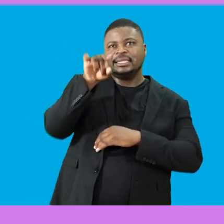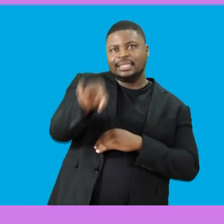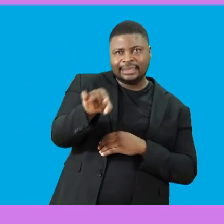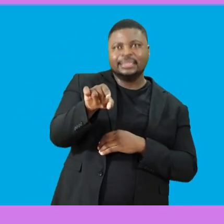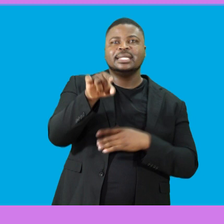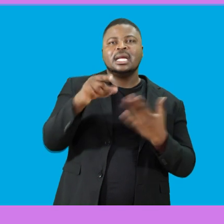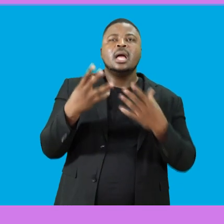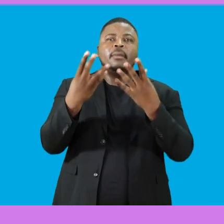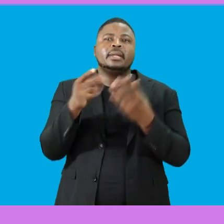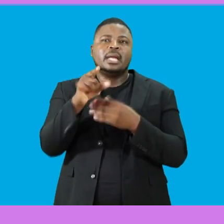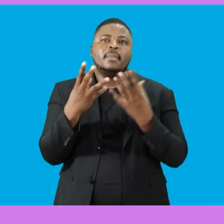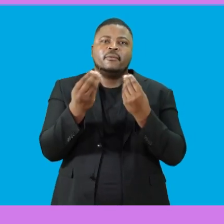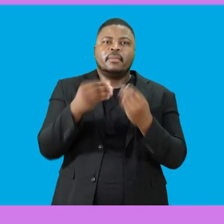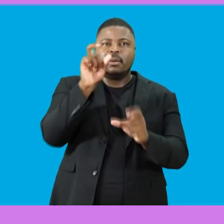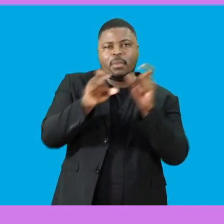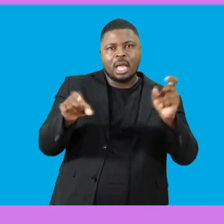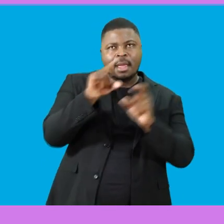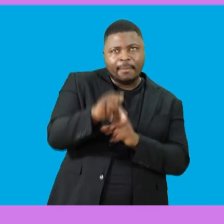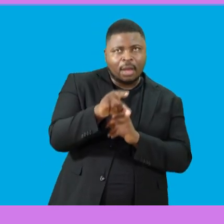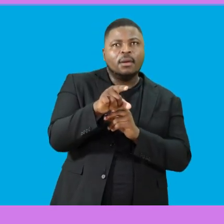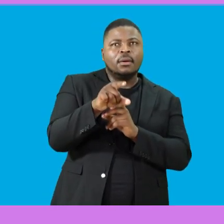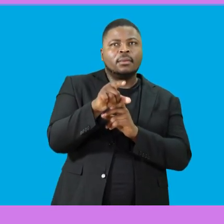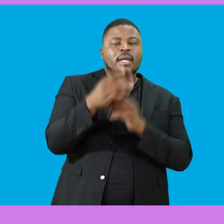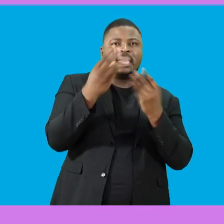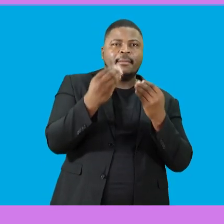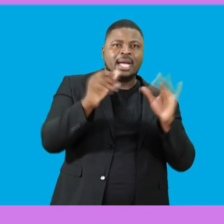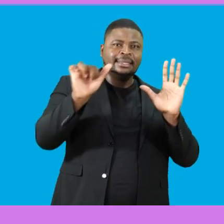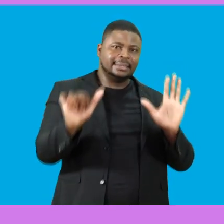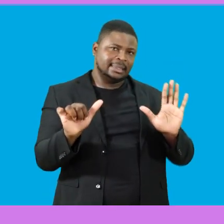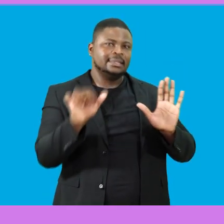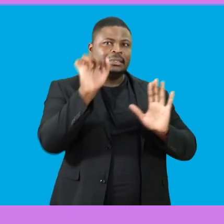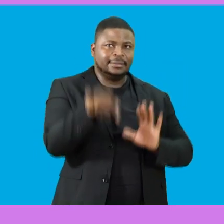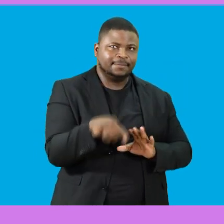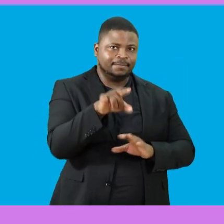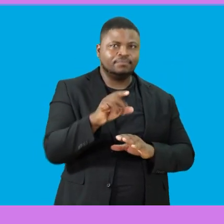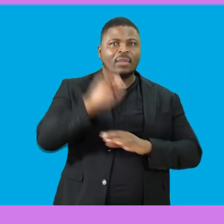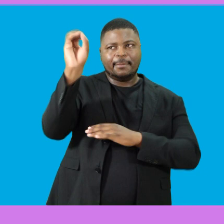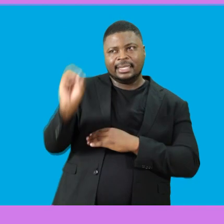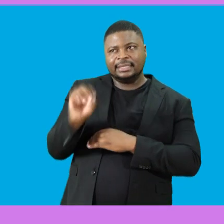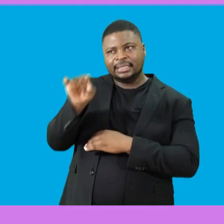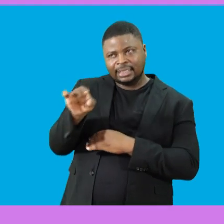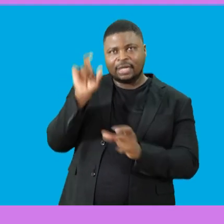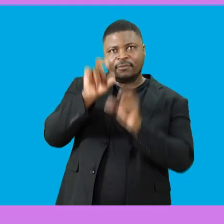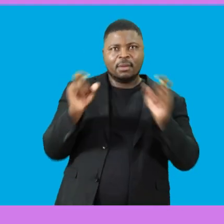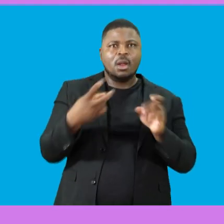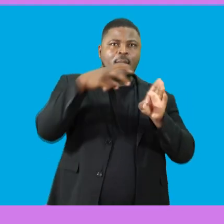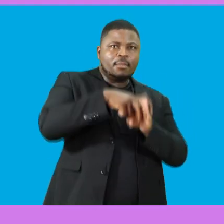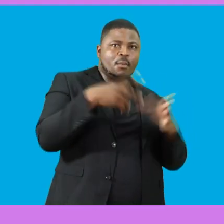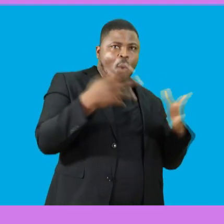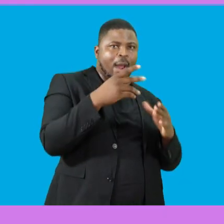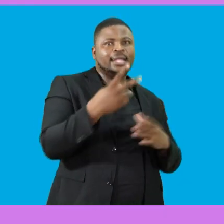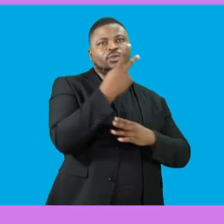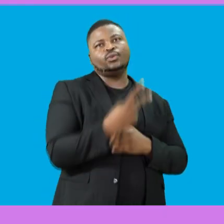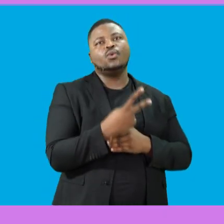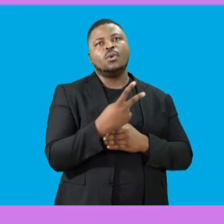number 2, as a percentage of the number of people in bus trip number 6, as percentage of people in bus